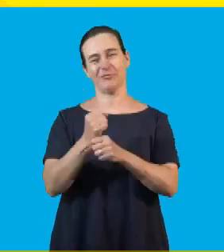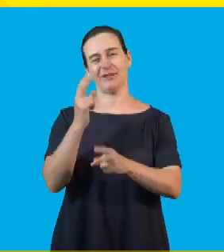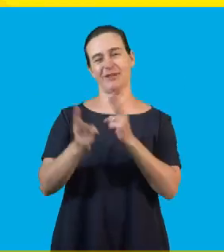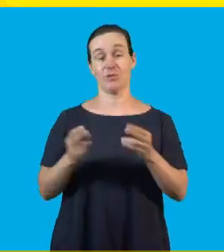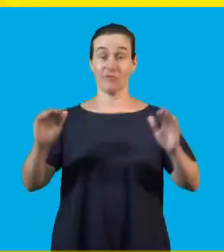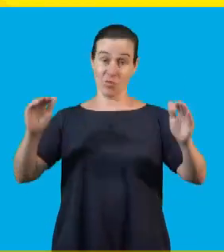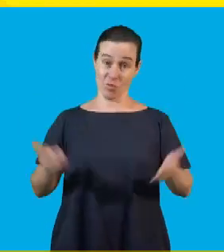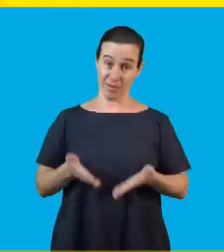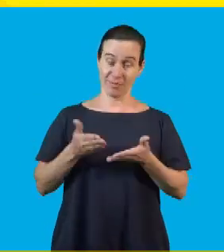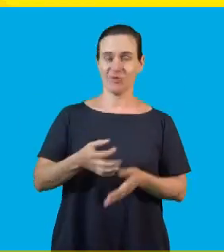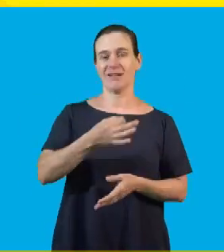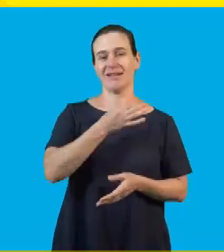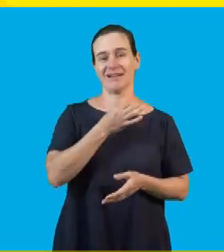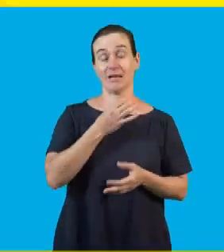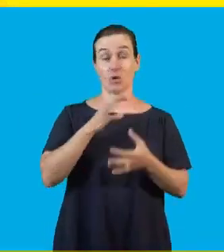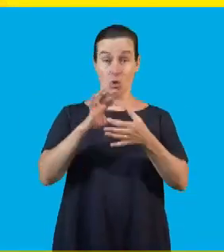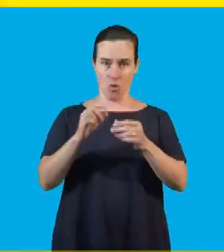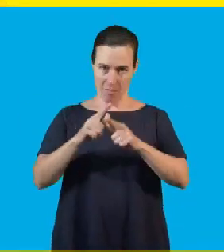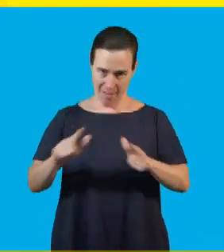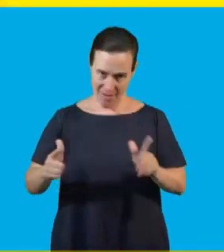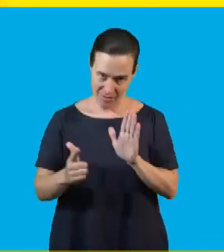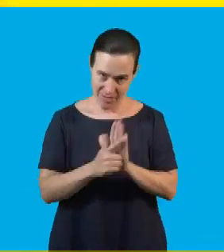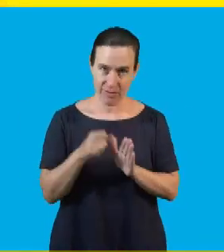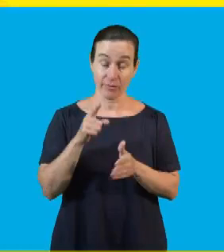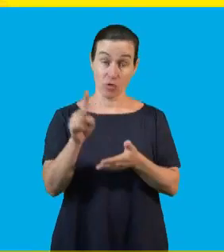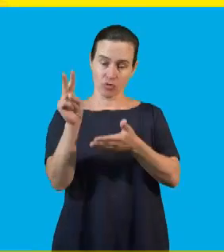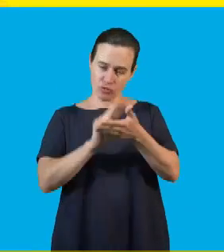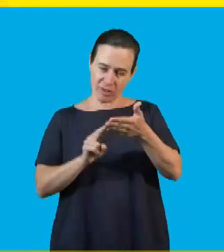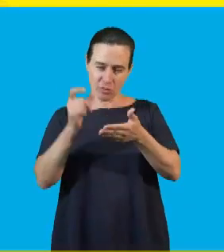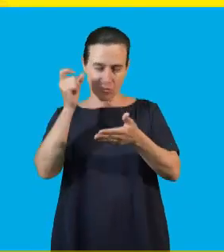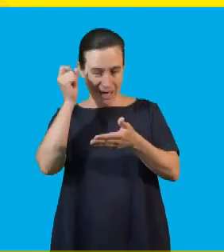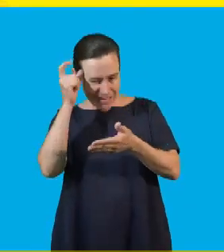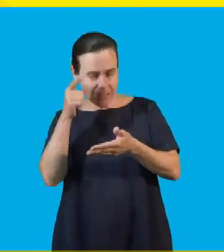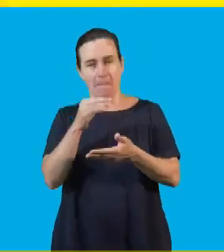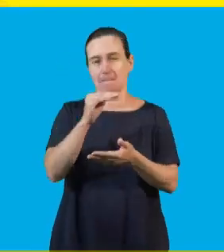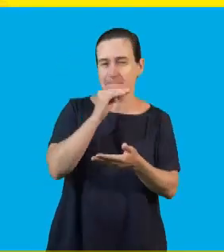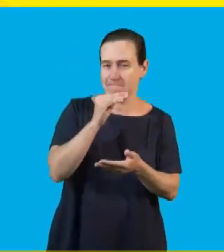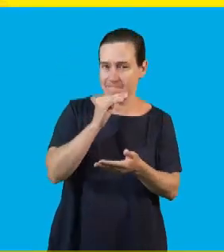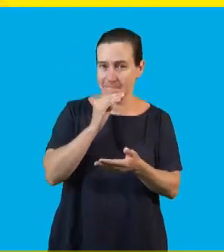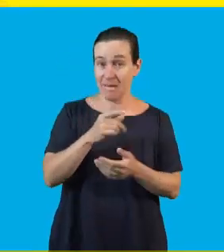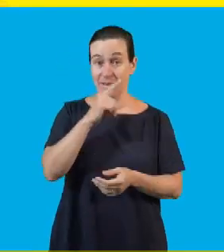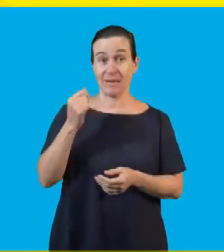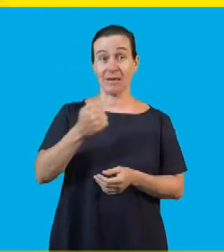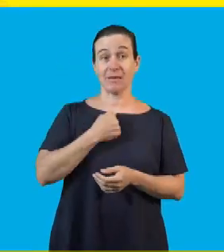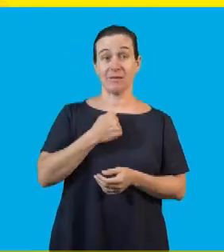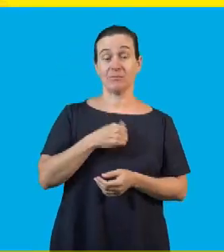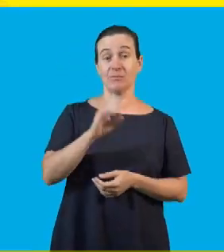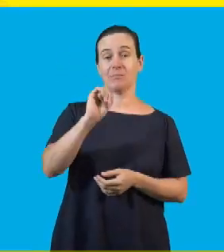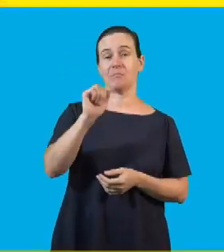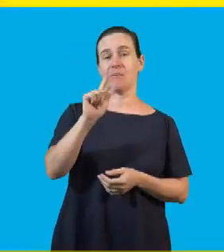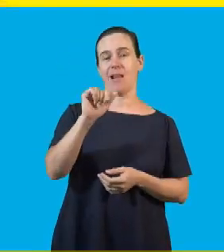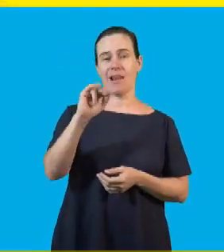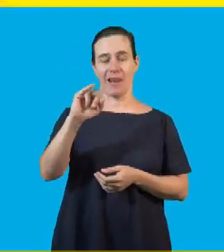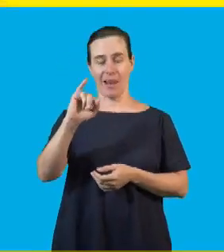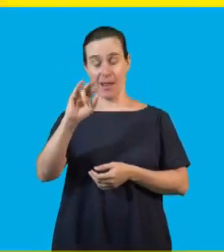Hello Grade 12s and welcome to this English home language lesson on reading for meaning and understanding. My name is